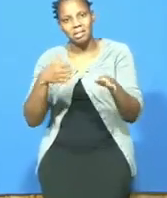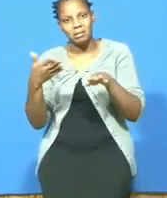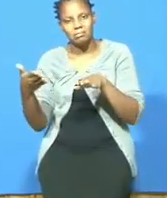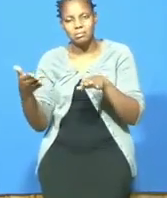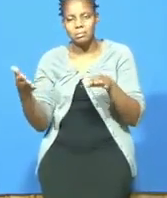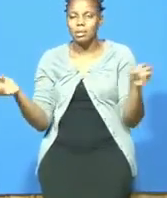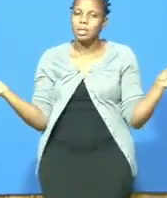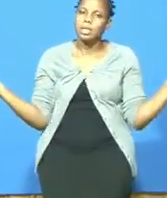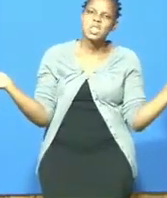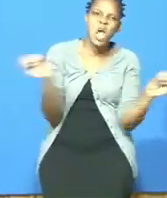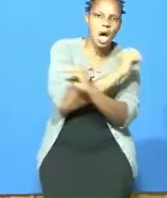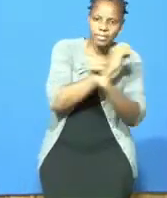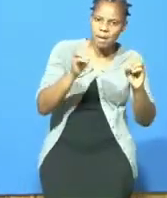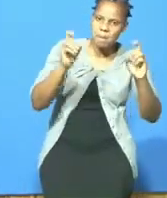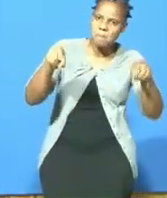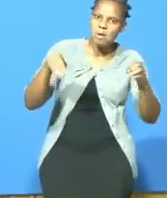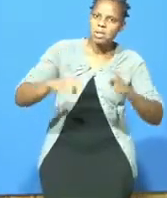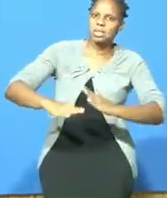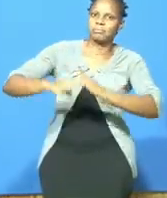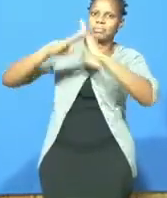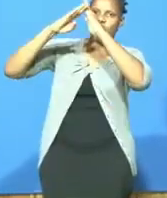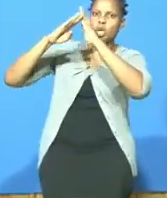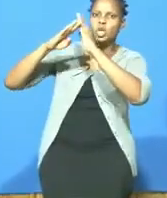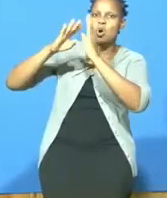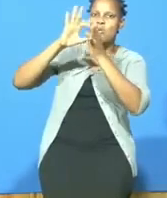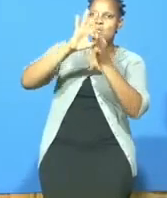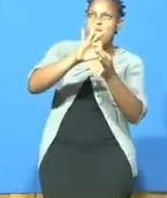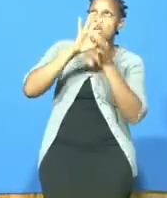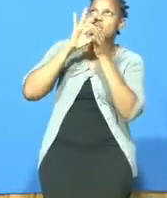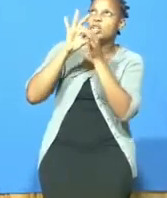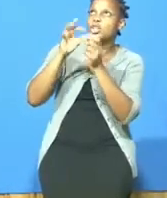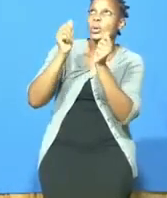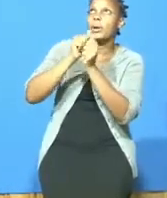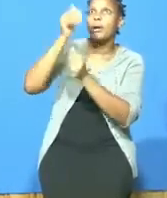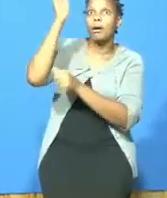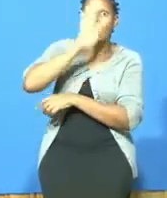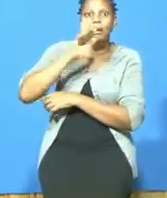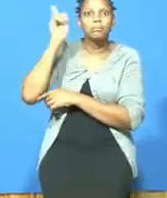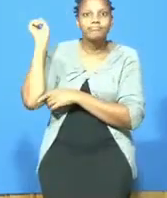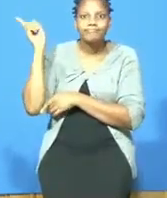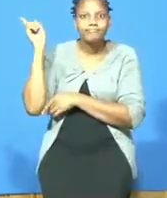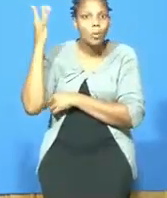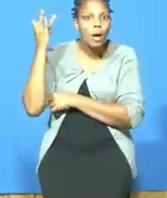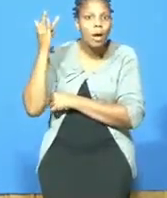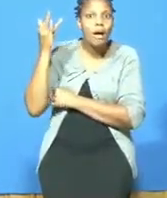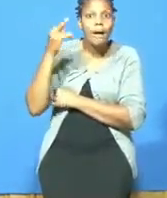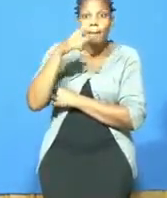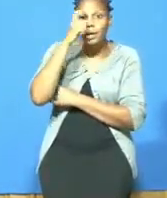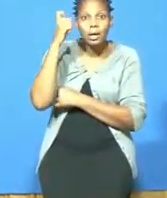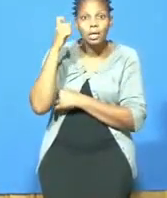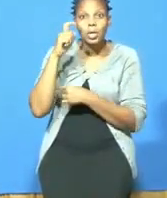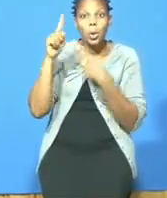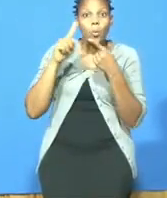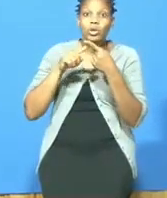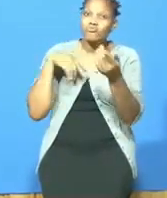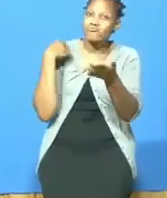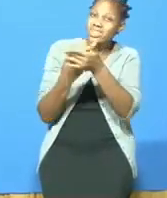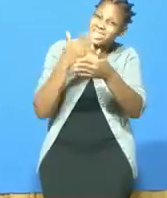Nothing should stand between your relationship and God, because when it boils down to gravy,